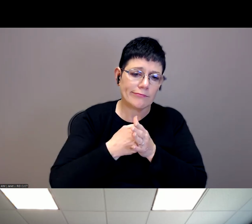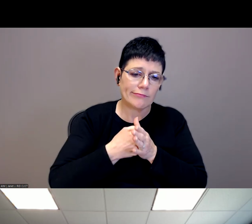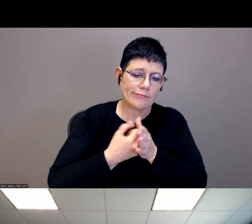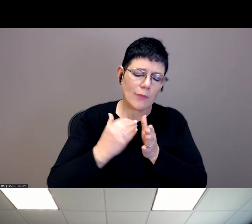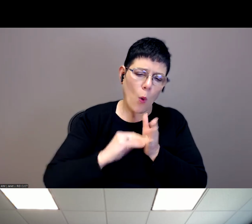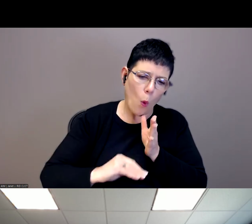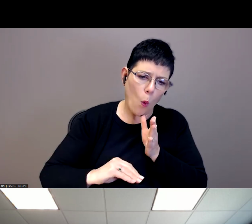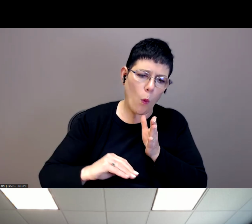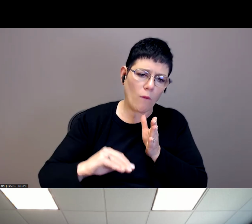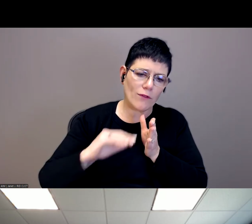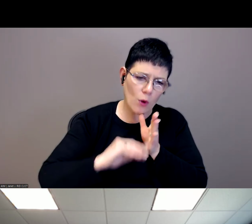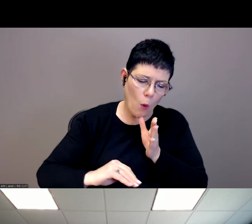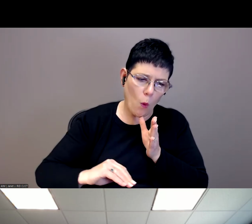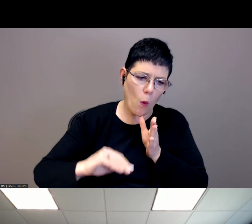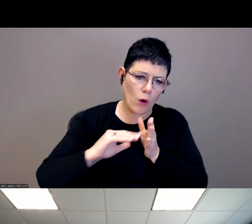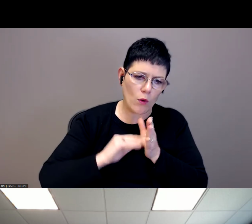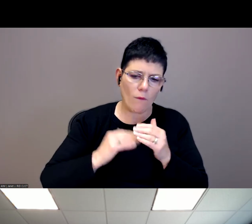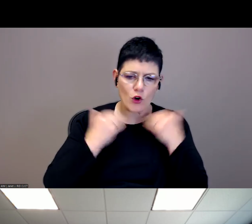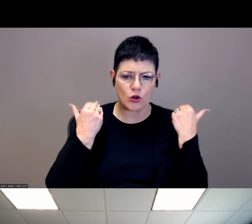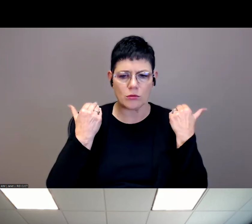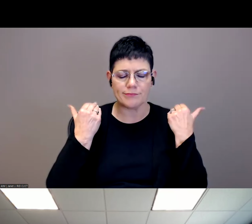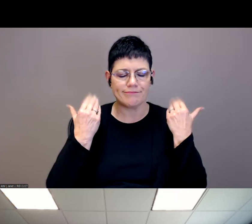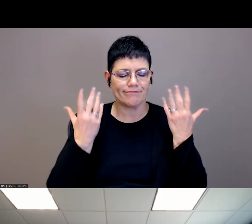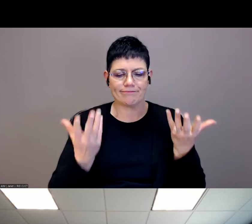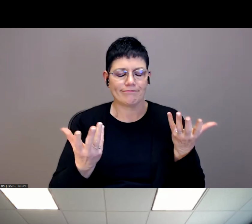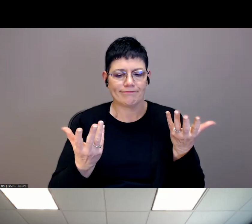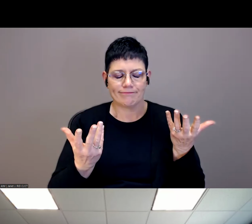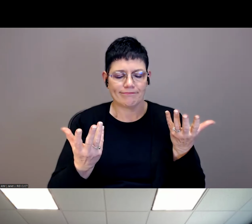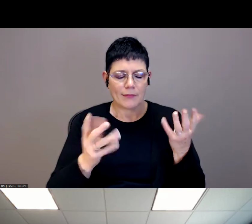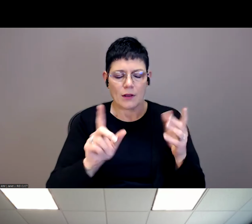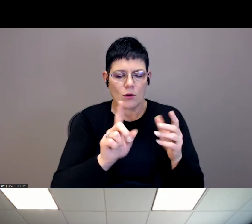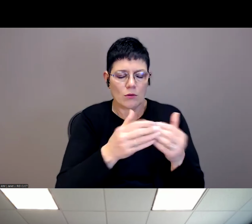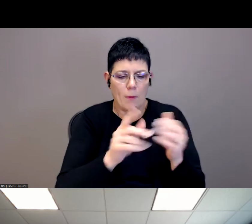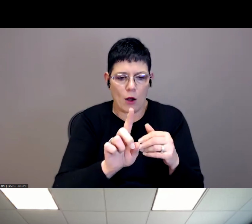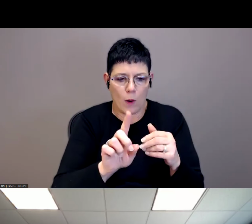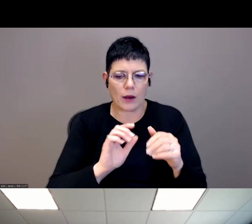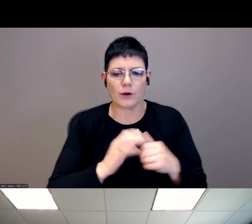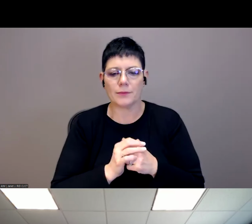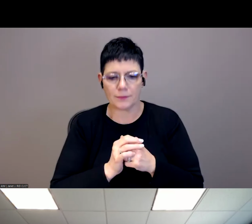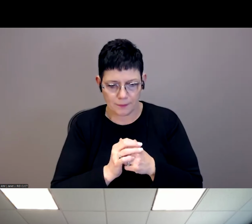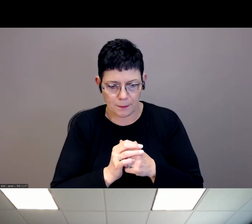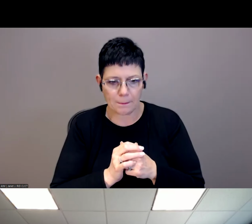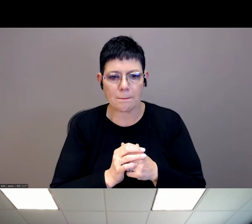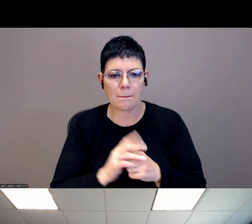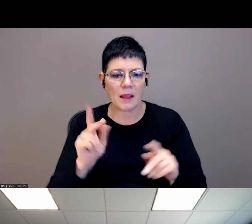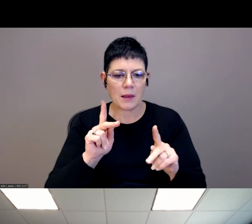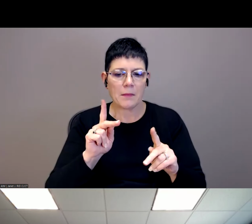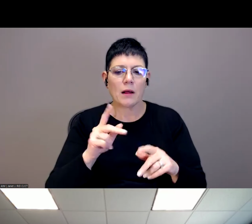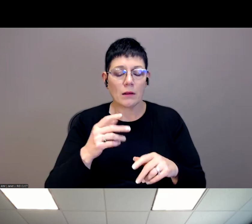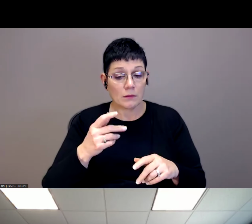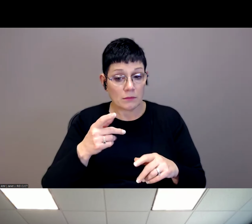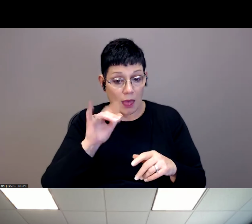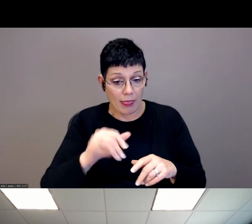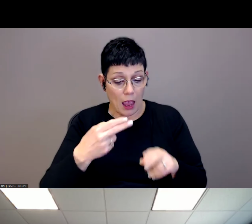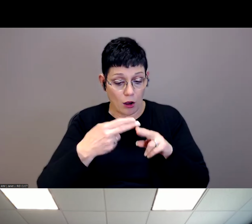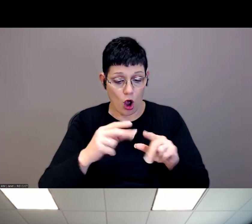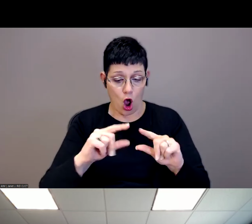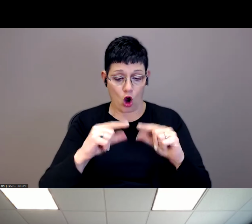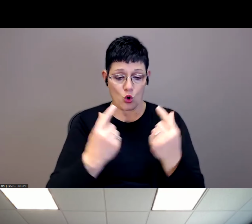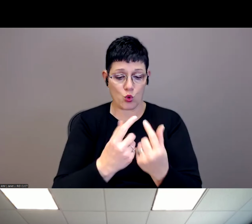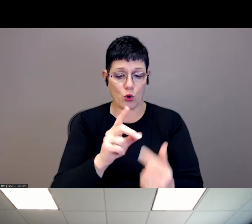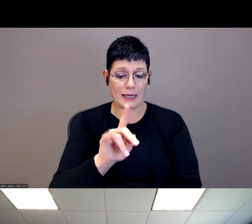present within the service delivery or even in community organizing. And people forget there's a term called group dynamics.